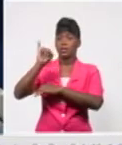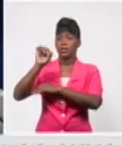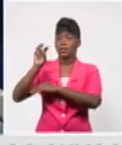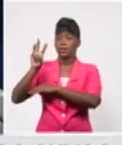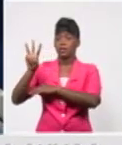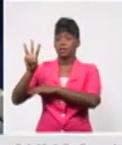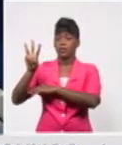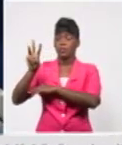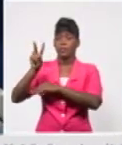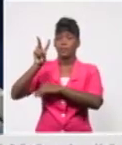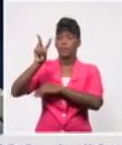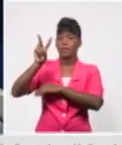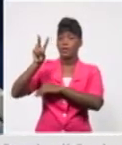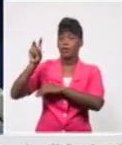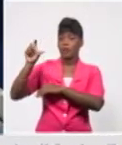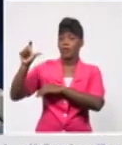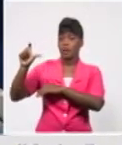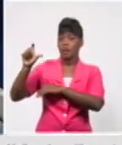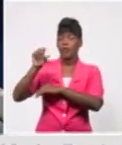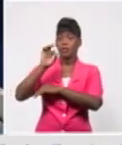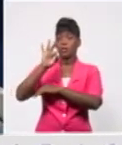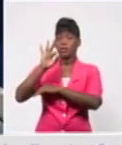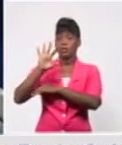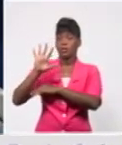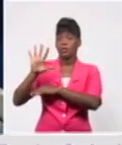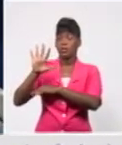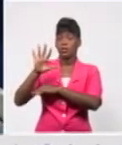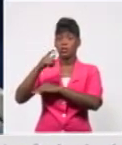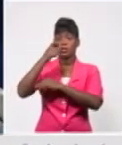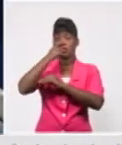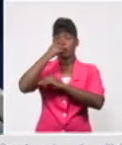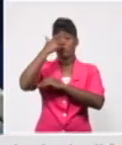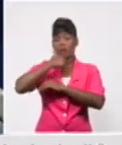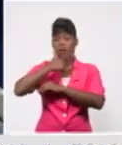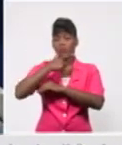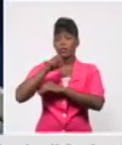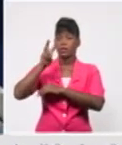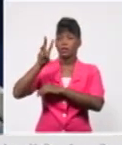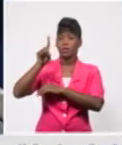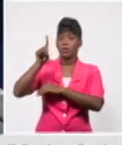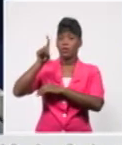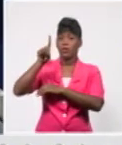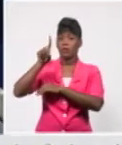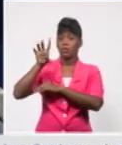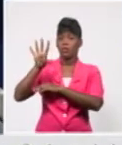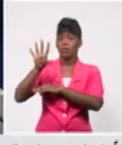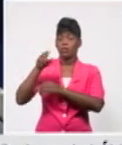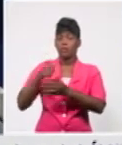the 87.5%, are confirmed case contacts. This means that the